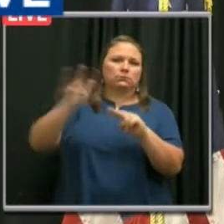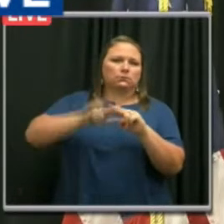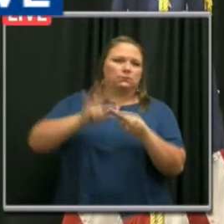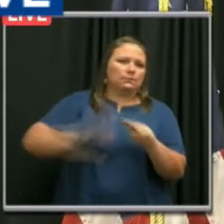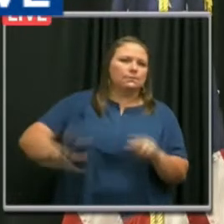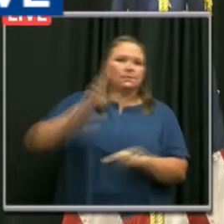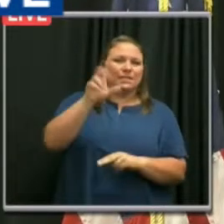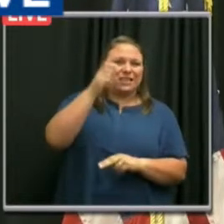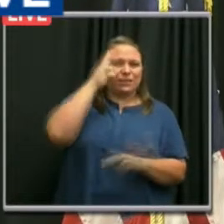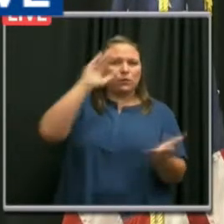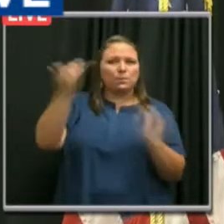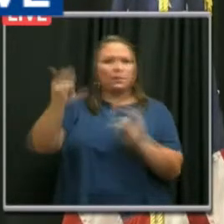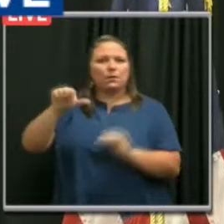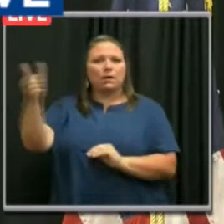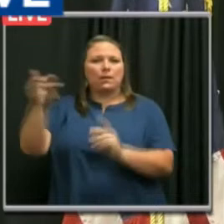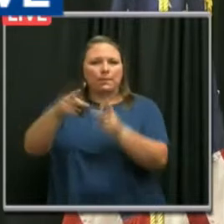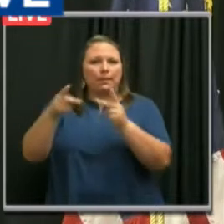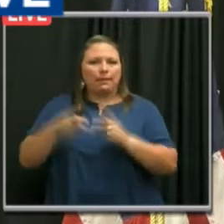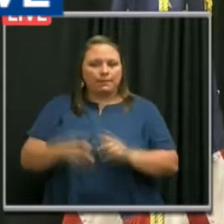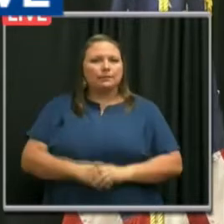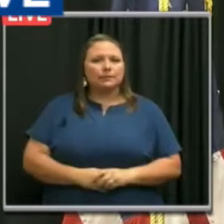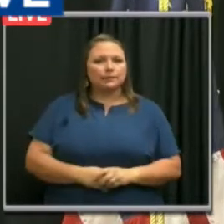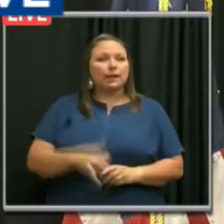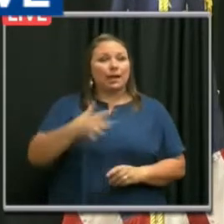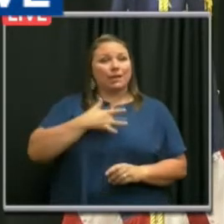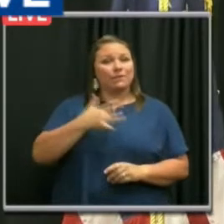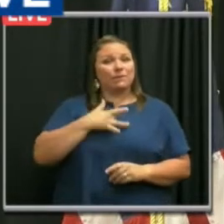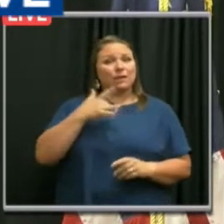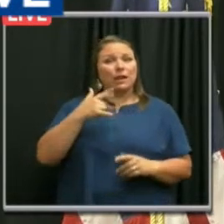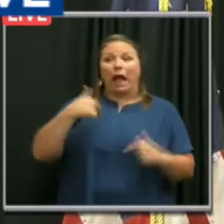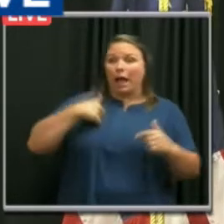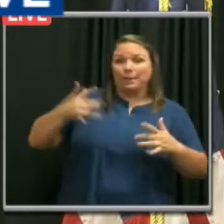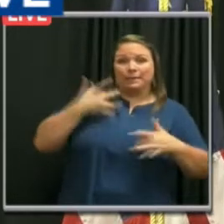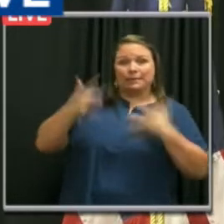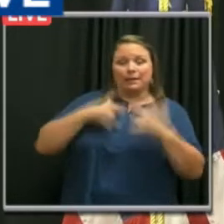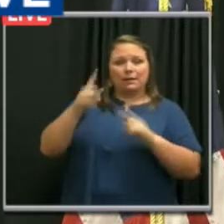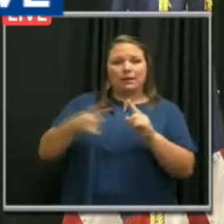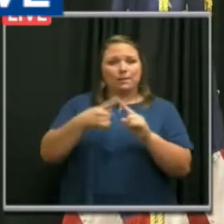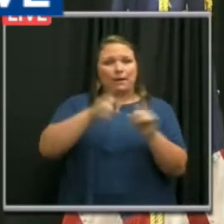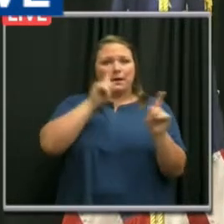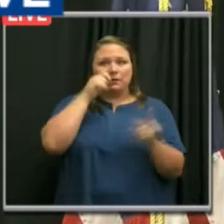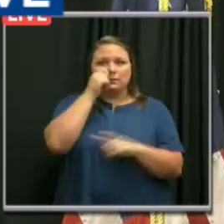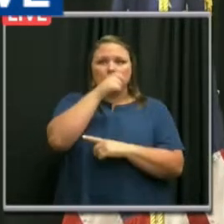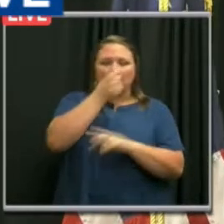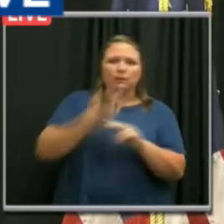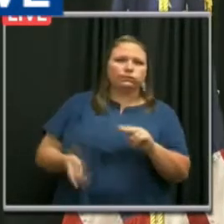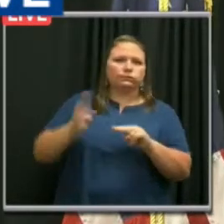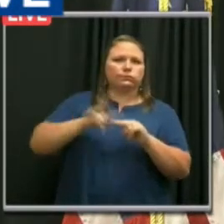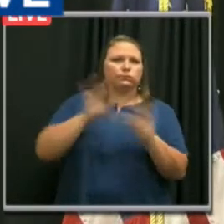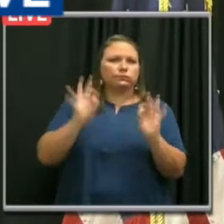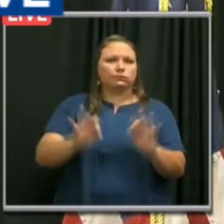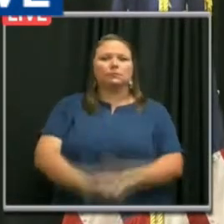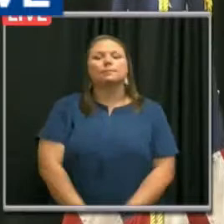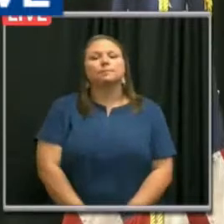Nashville compared to some other places. And I think we're all excited. I'm excited about that the level of testing is what it is.